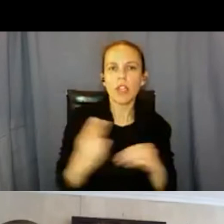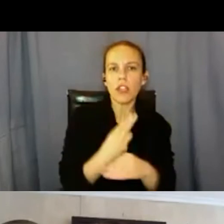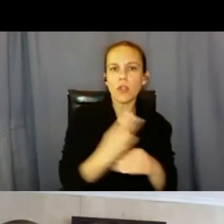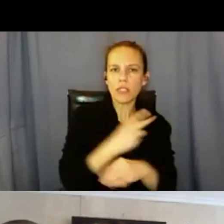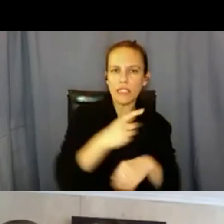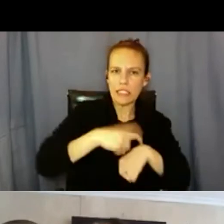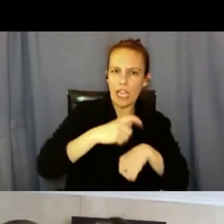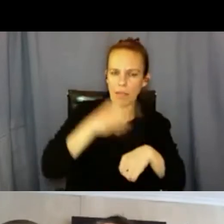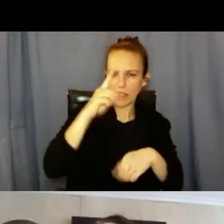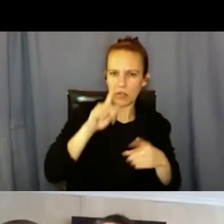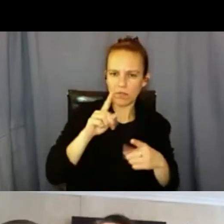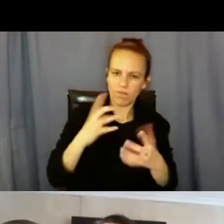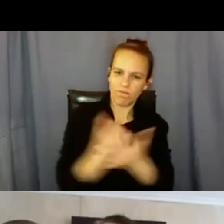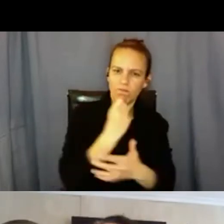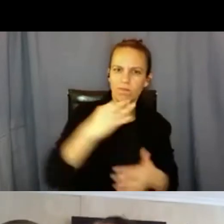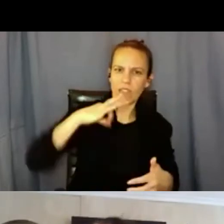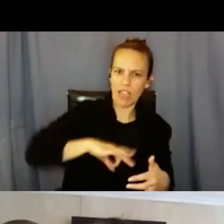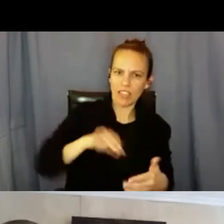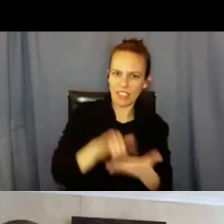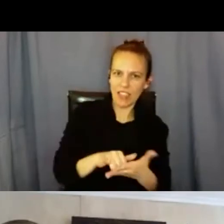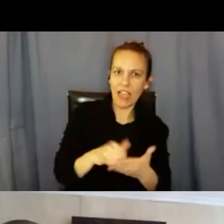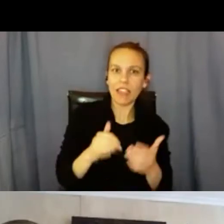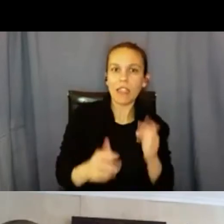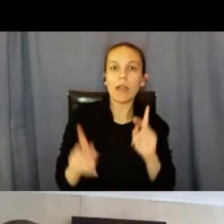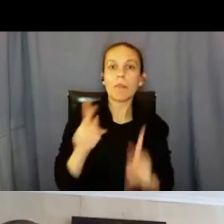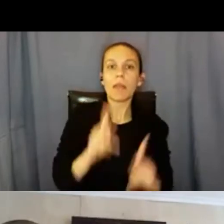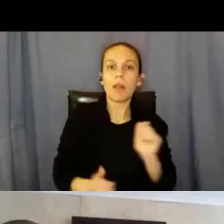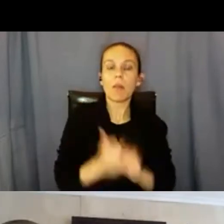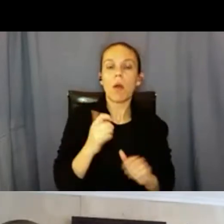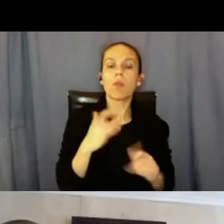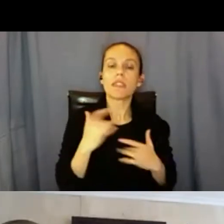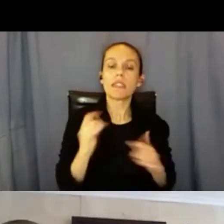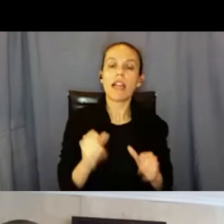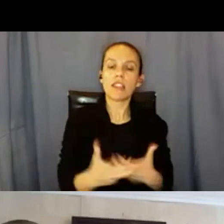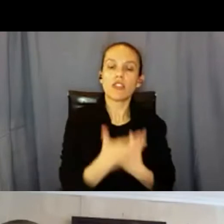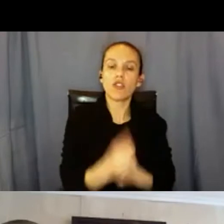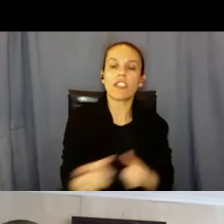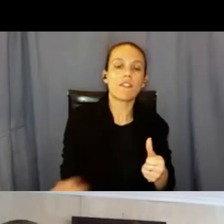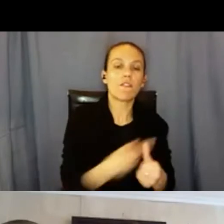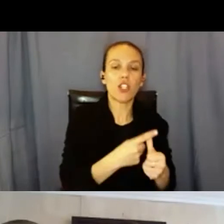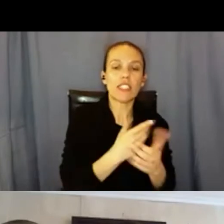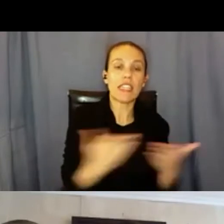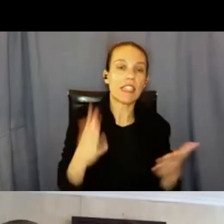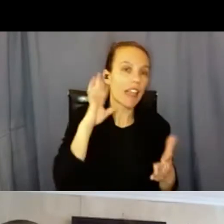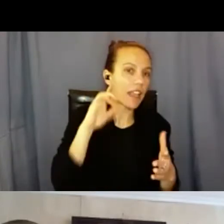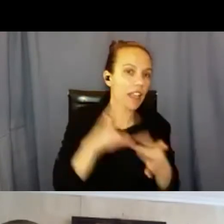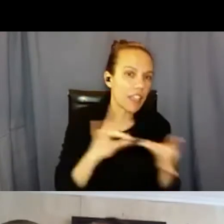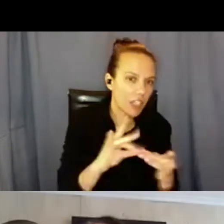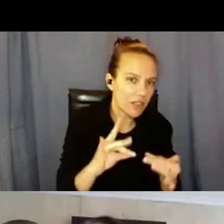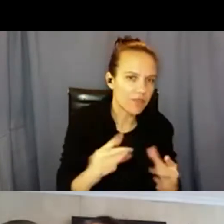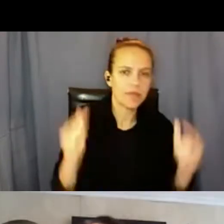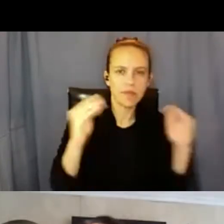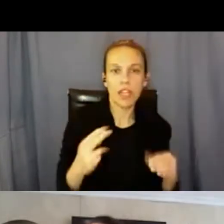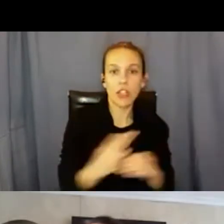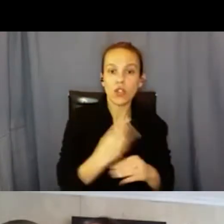likely to trust the first version that they hear. Using a trusted messenger, not only for leaders